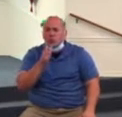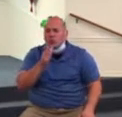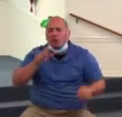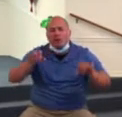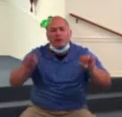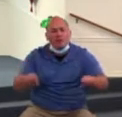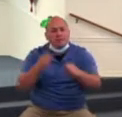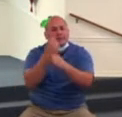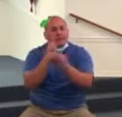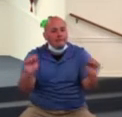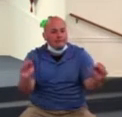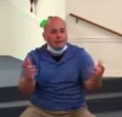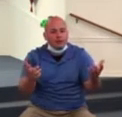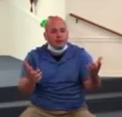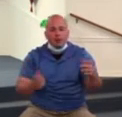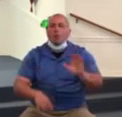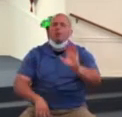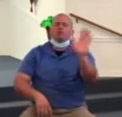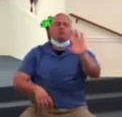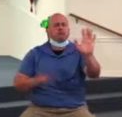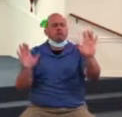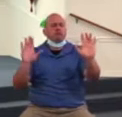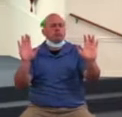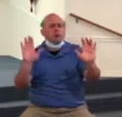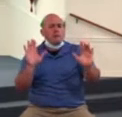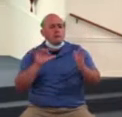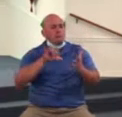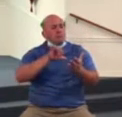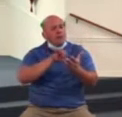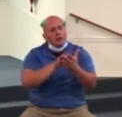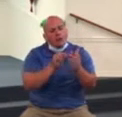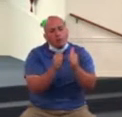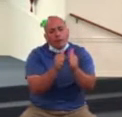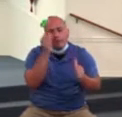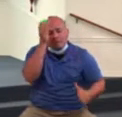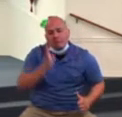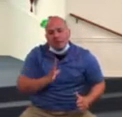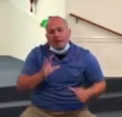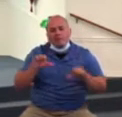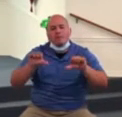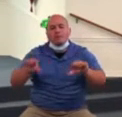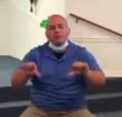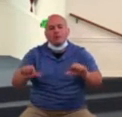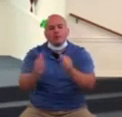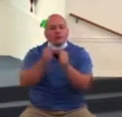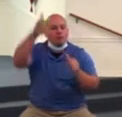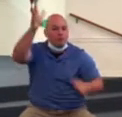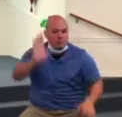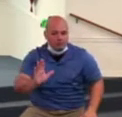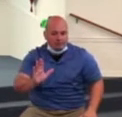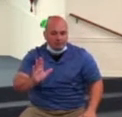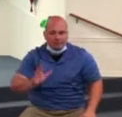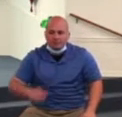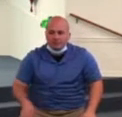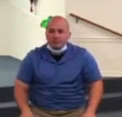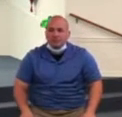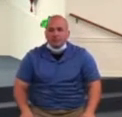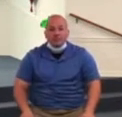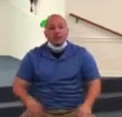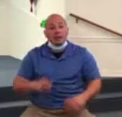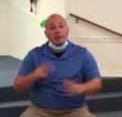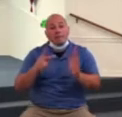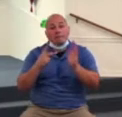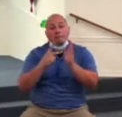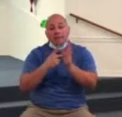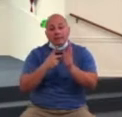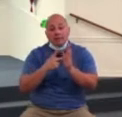replied, "What is impossible with man is possible with God." Peter said to him, "We have left